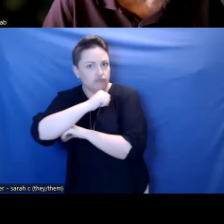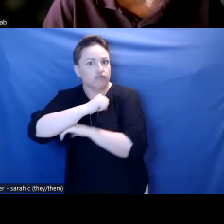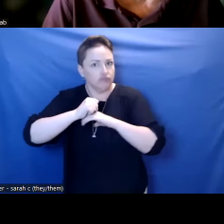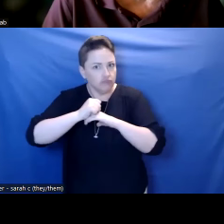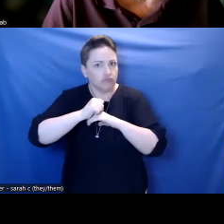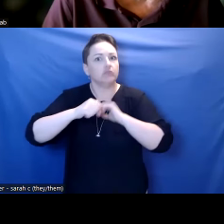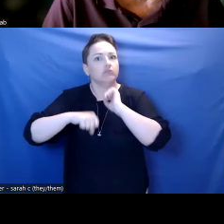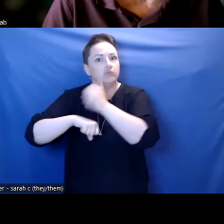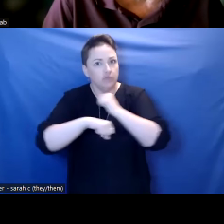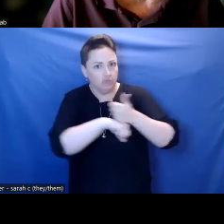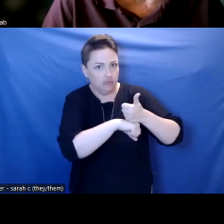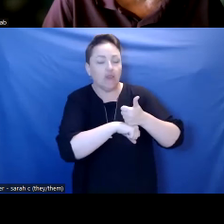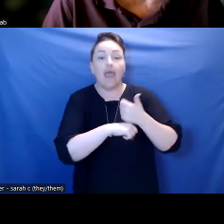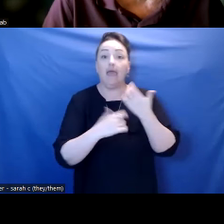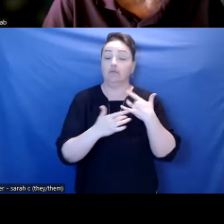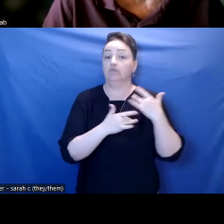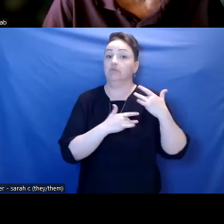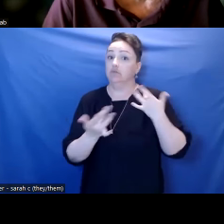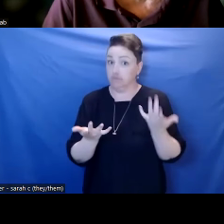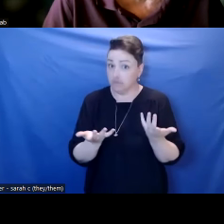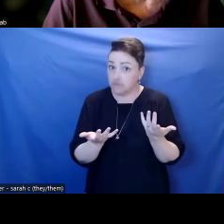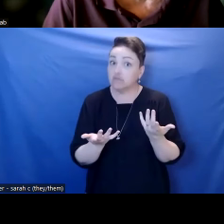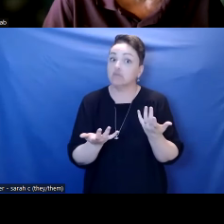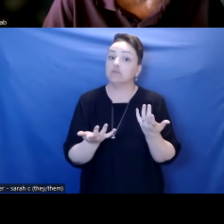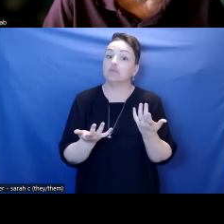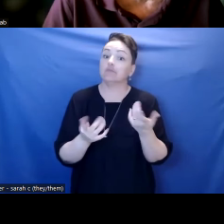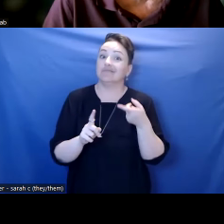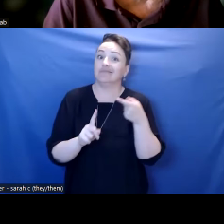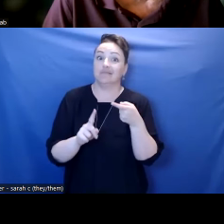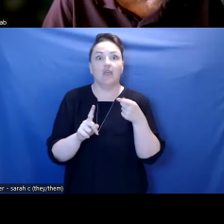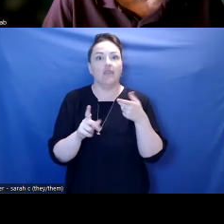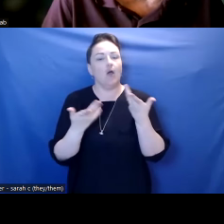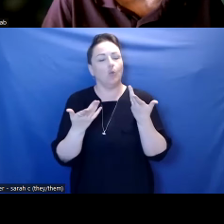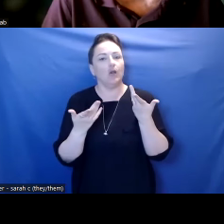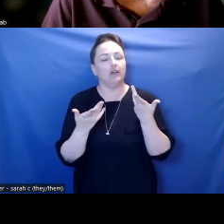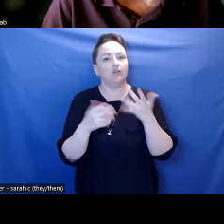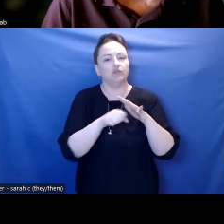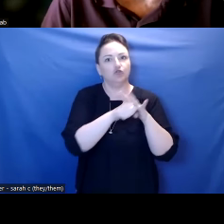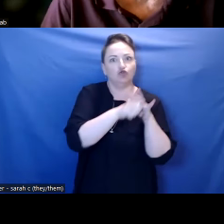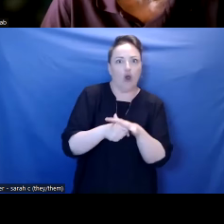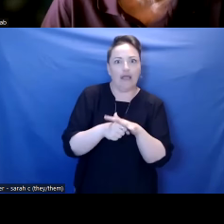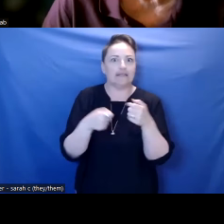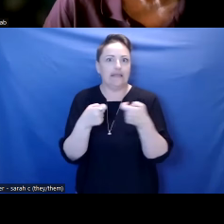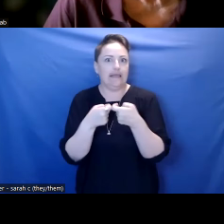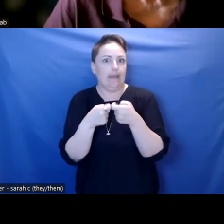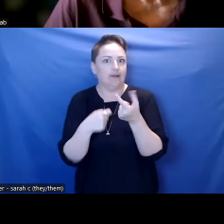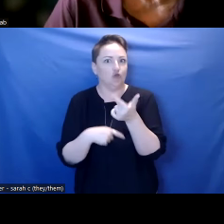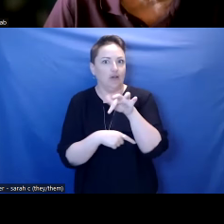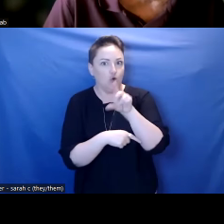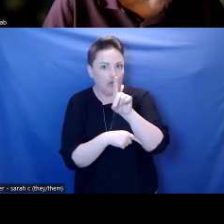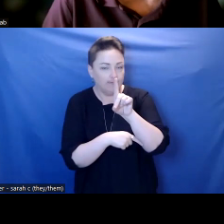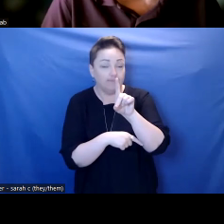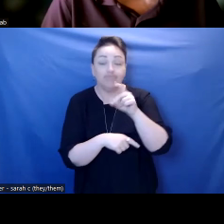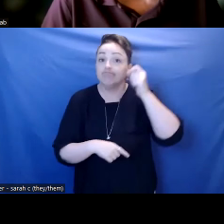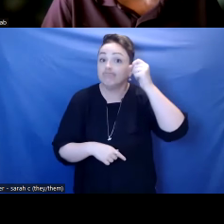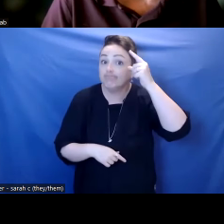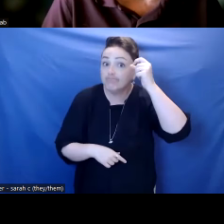be concerned that will put stress on the electric grid. Now, all of this is in the context